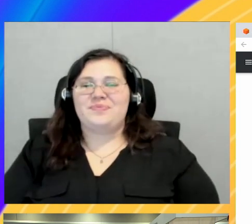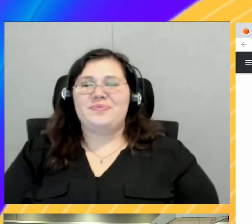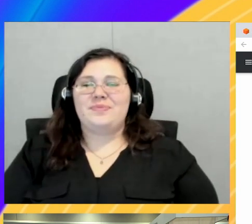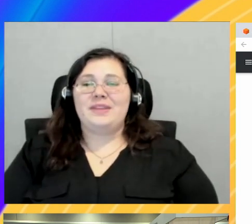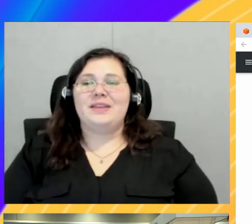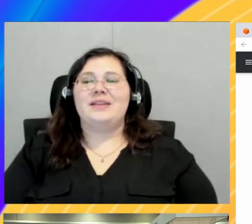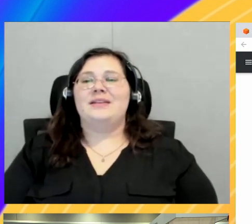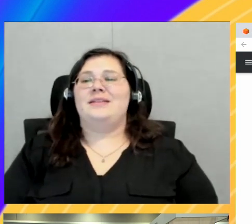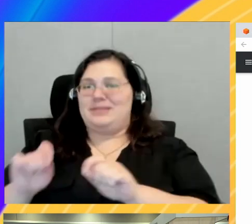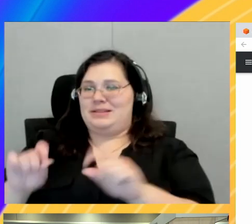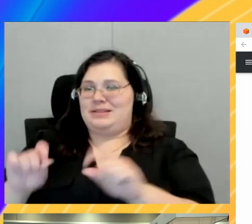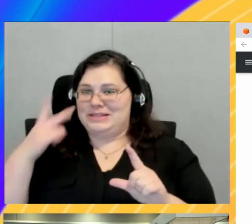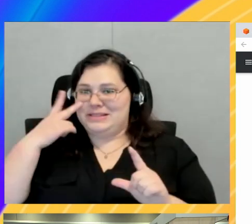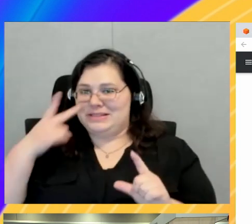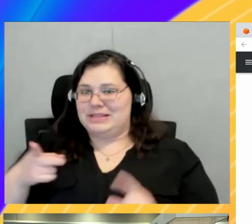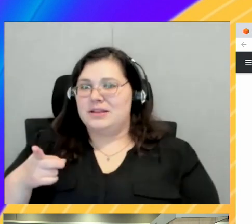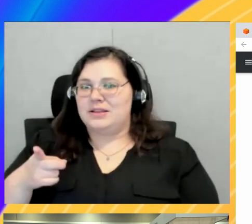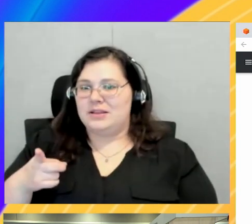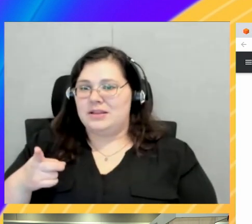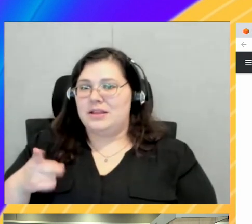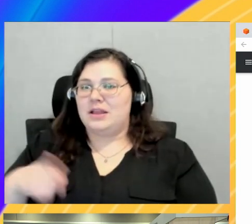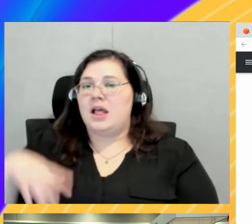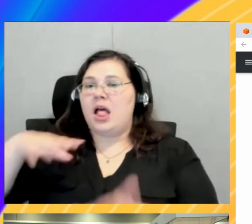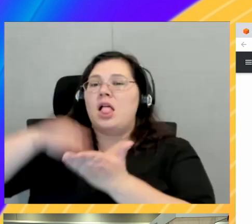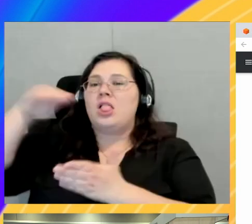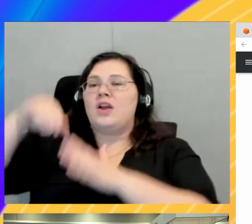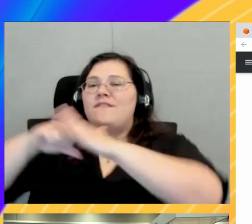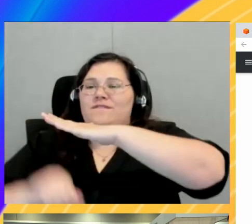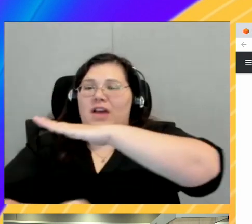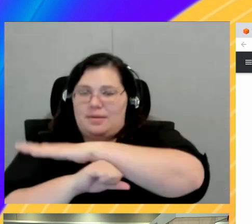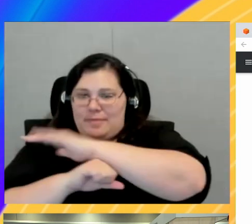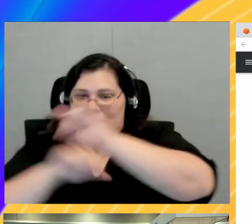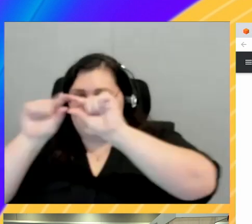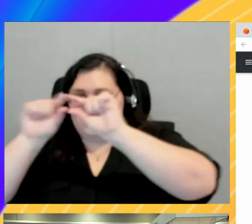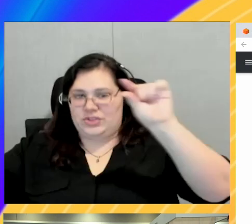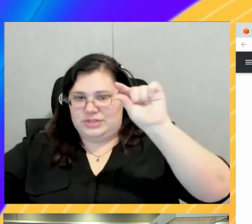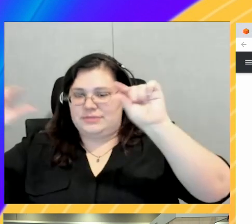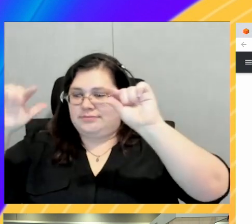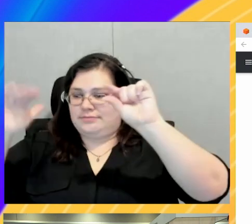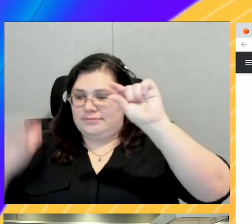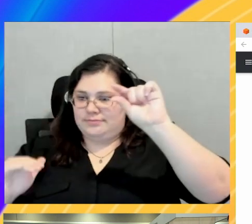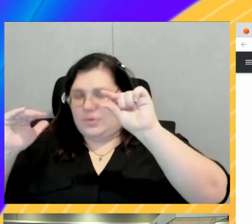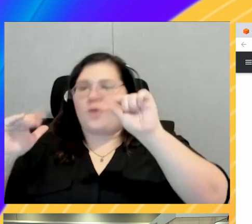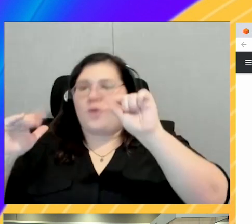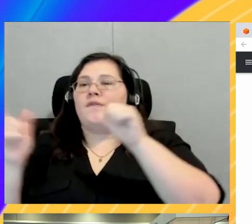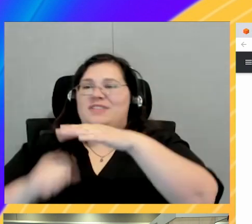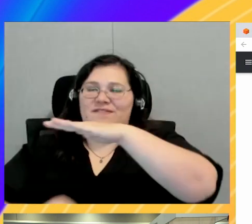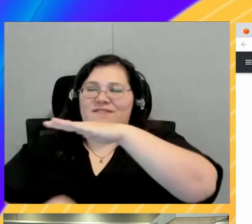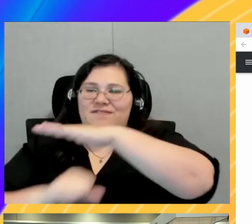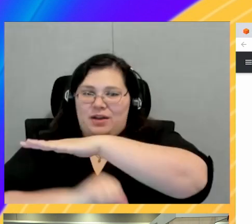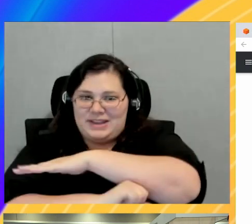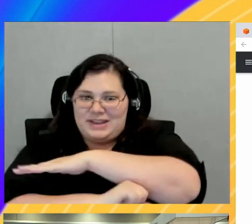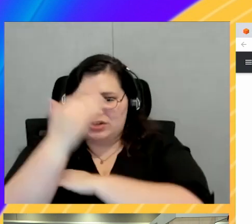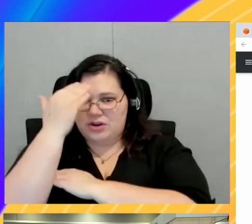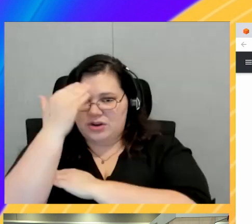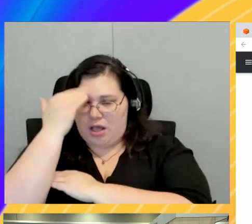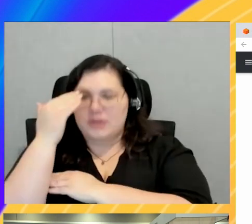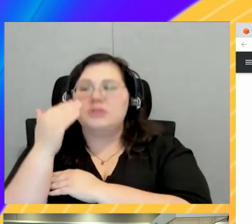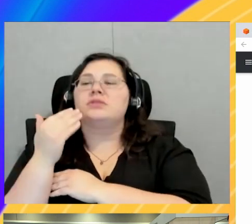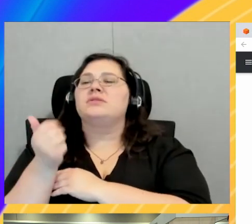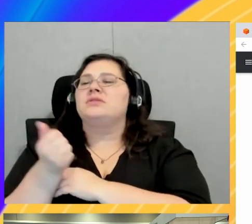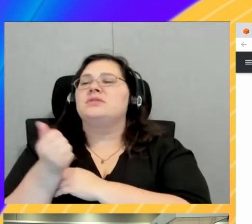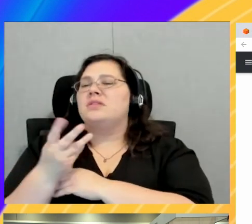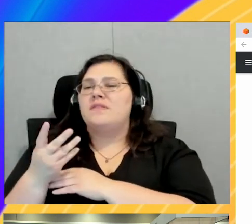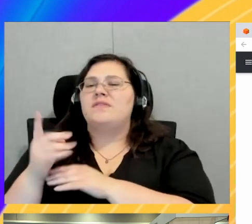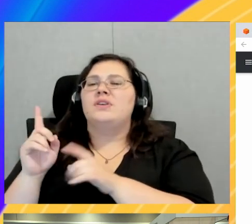here, it says learn the fundamentals. So it starts with a fundamental foundational knowledge, and it gives you a couple different very prescriptive